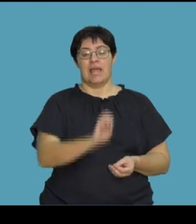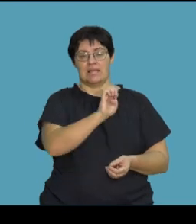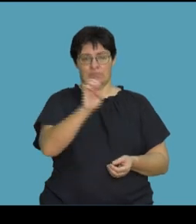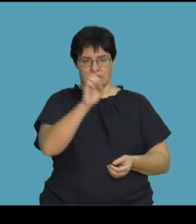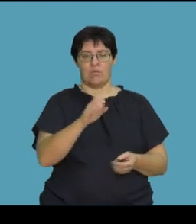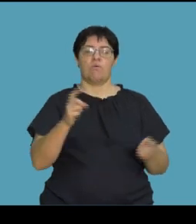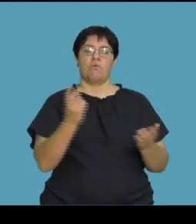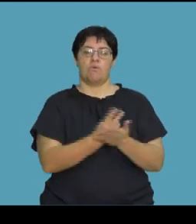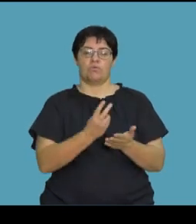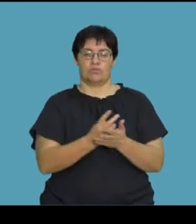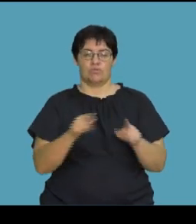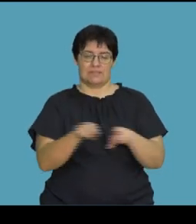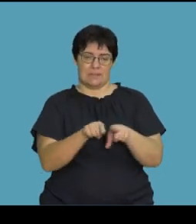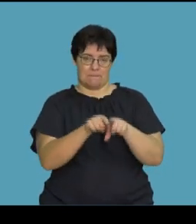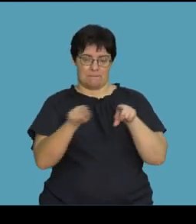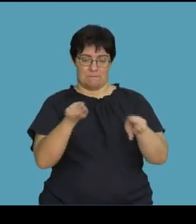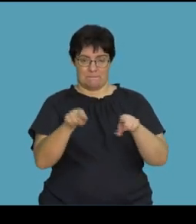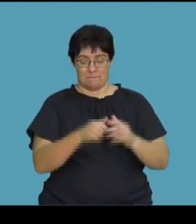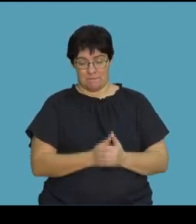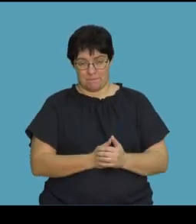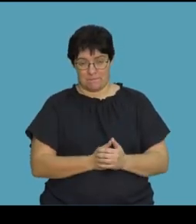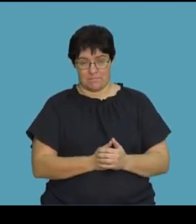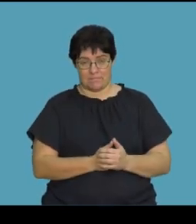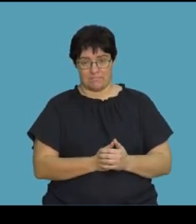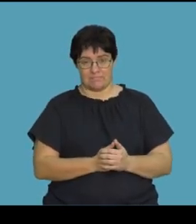the exponents are also the same.